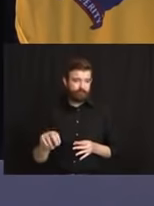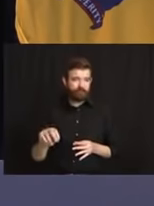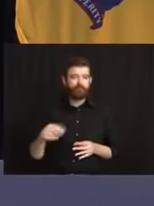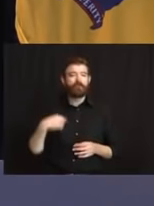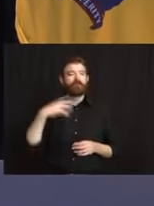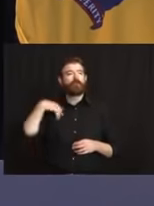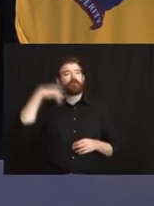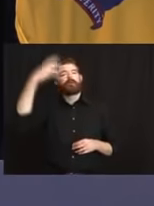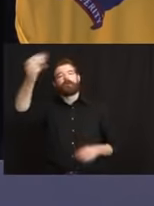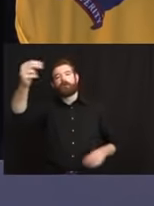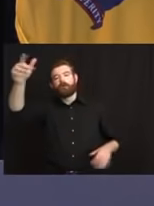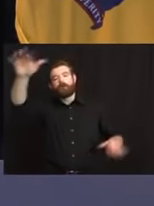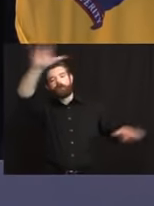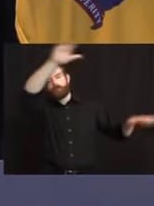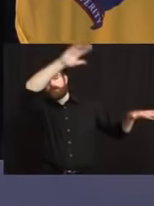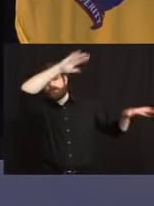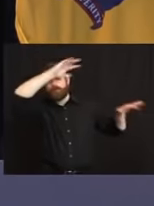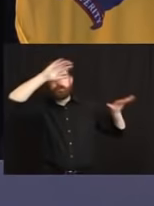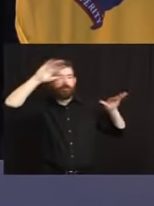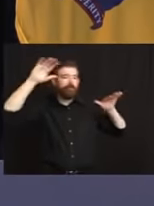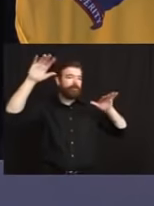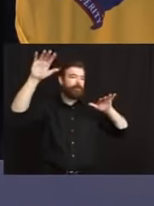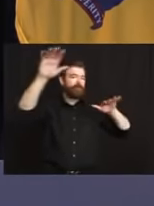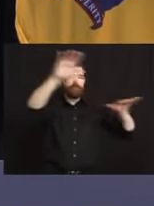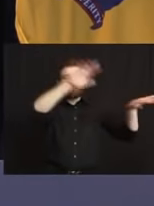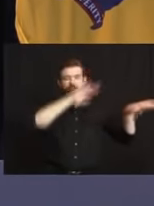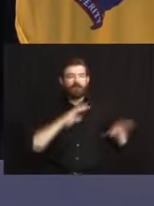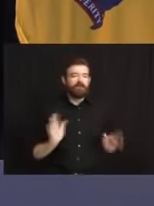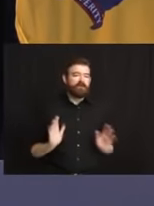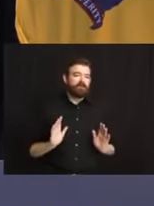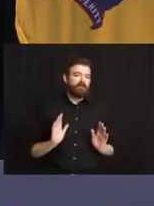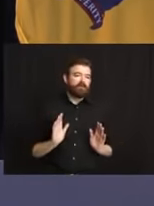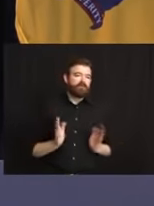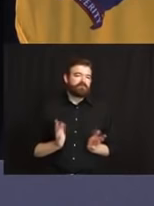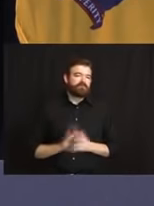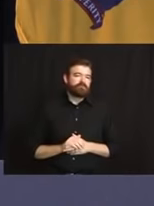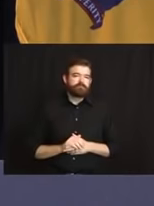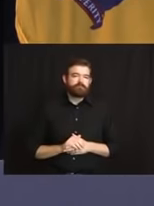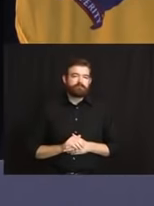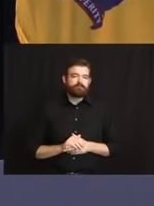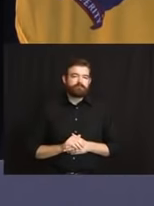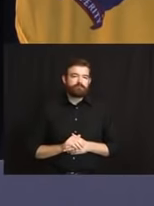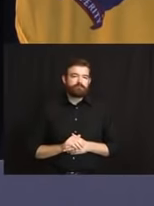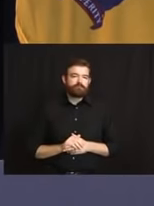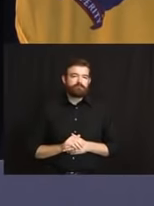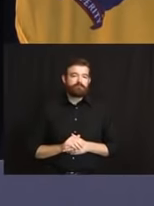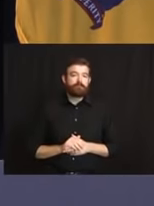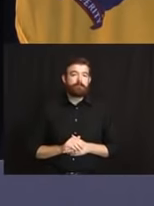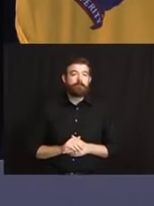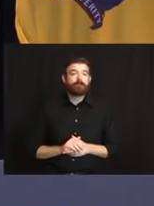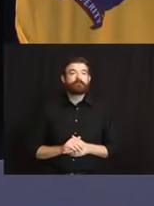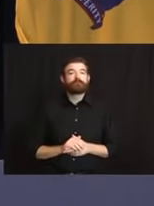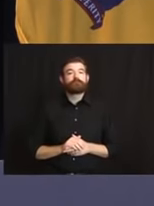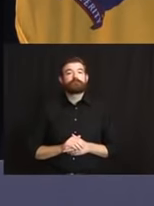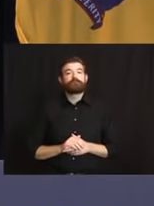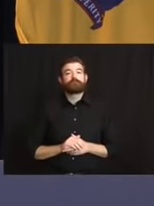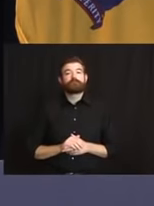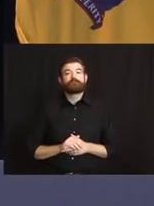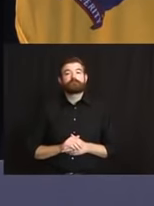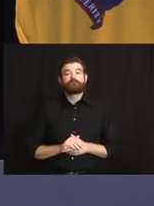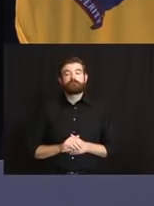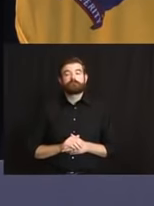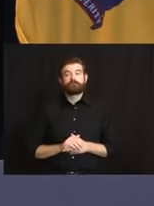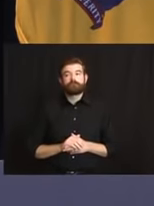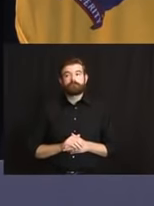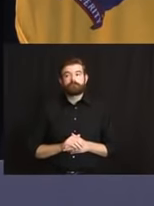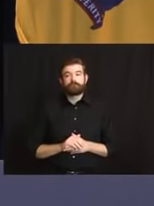semblance of what it used to be like, but very modest semblance of that. And again, this gets a little bit